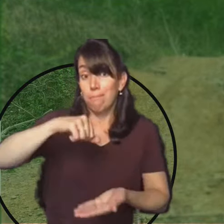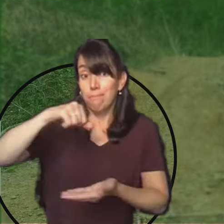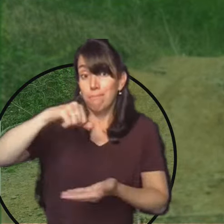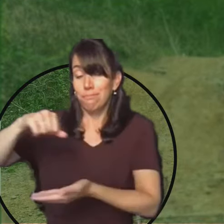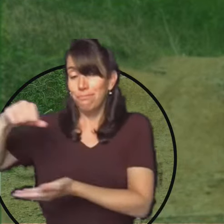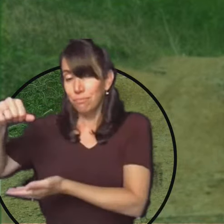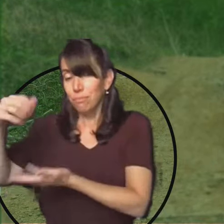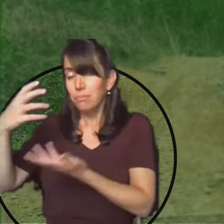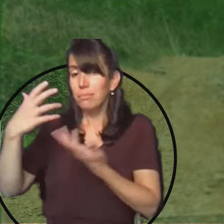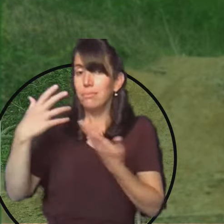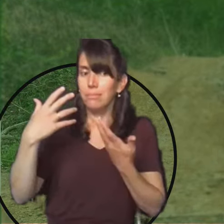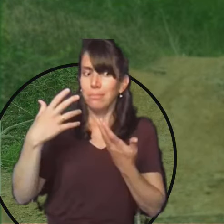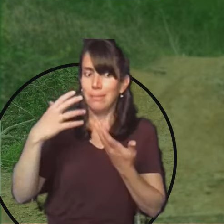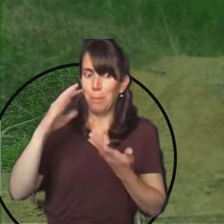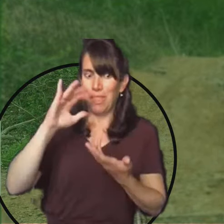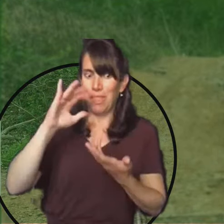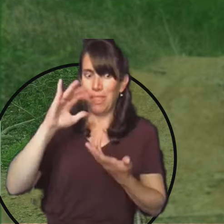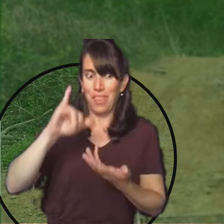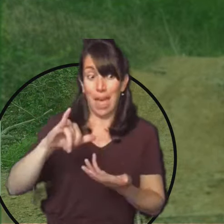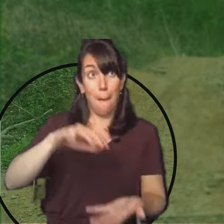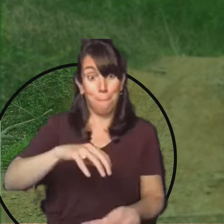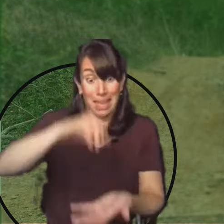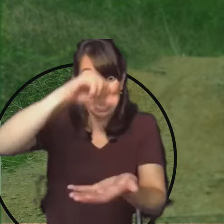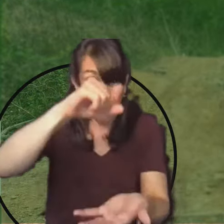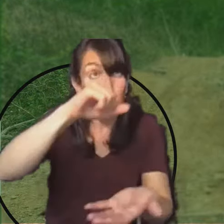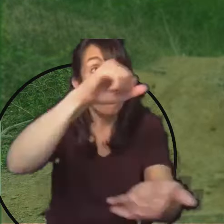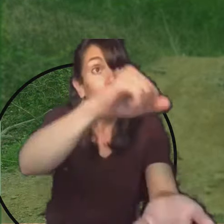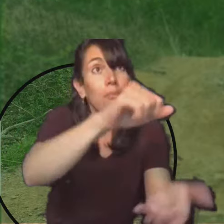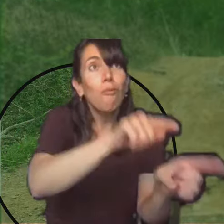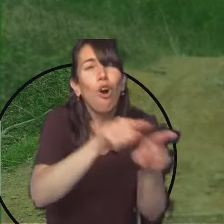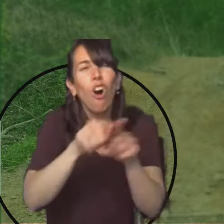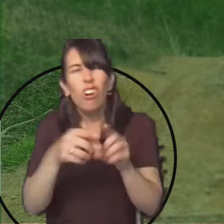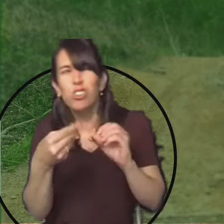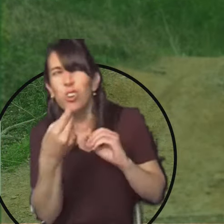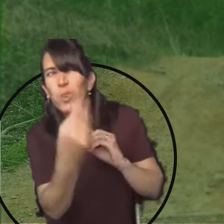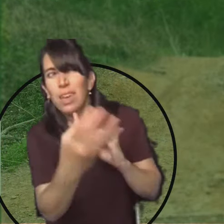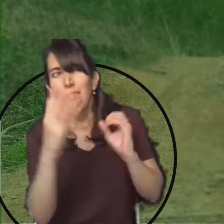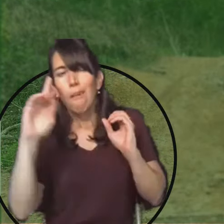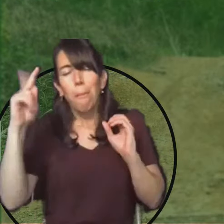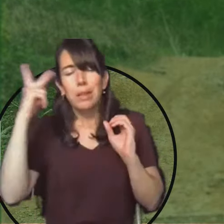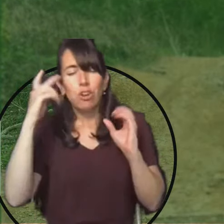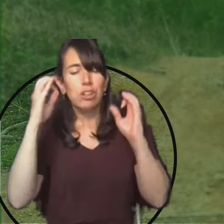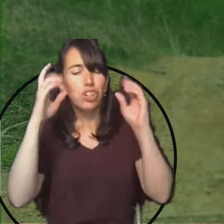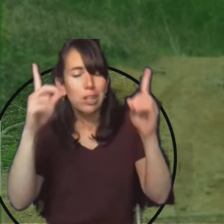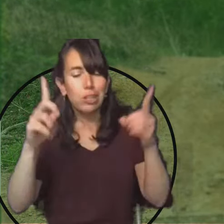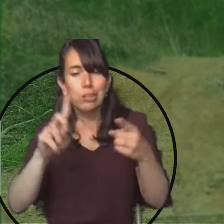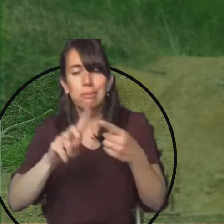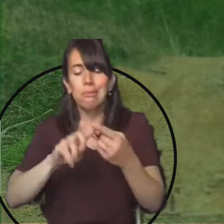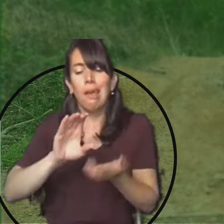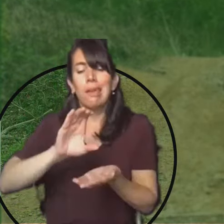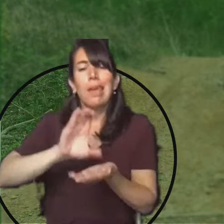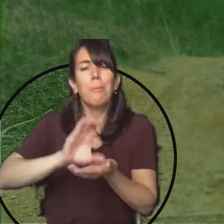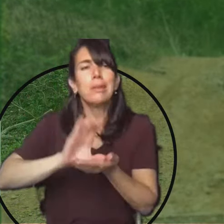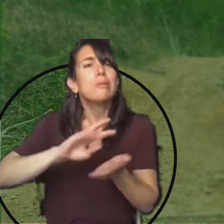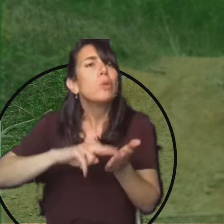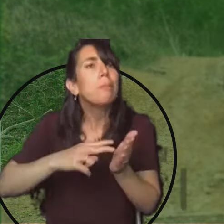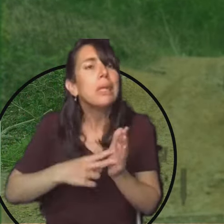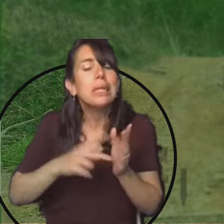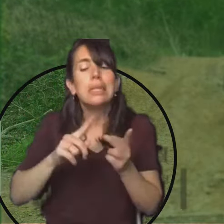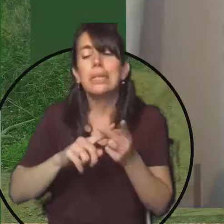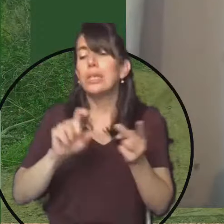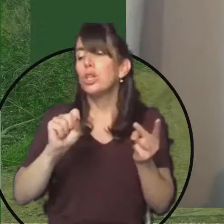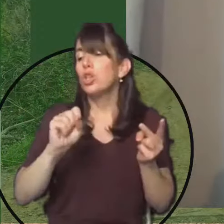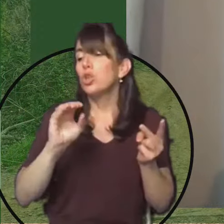education involves everything from what is capitalism, what is socialism, what is a food desert, what is